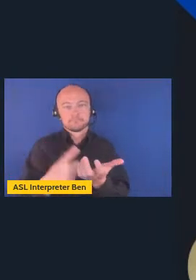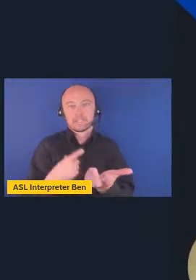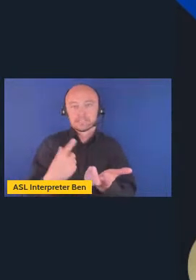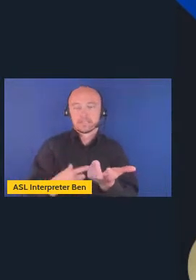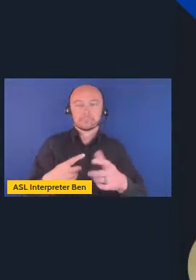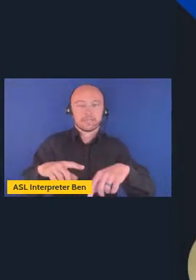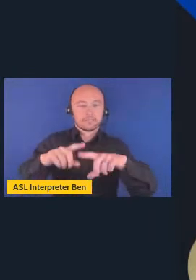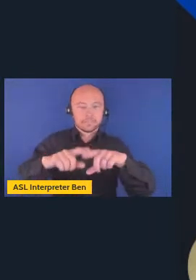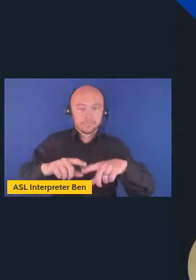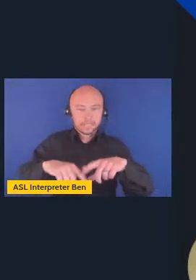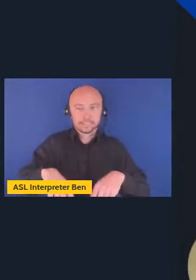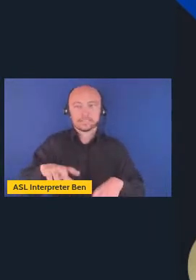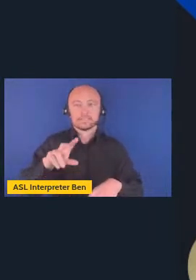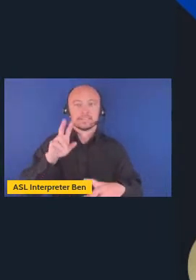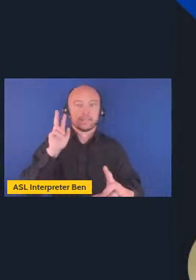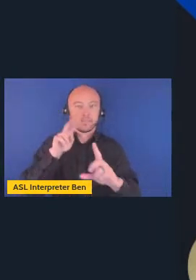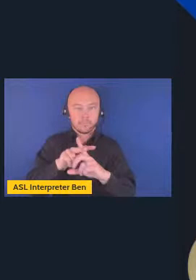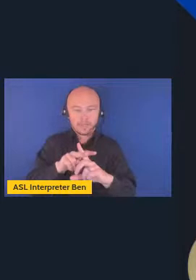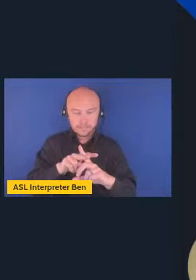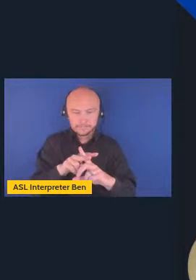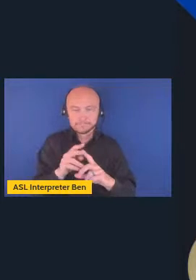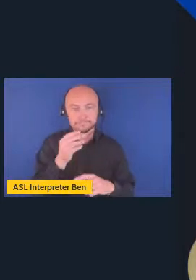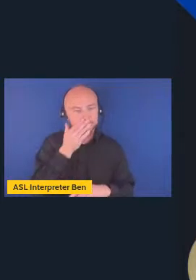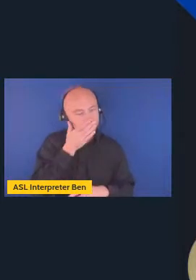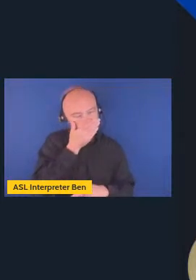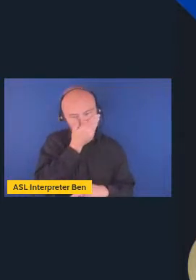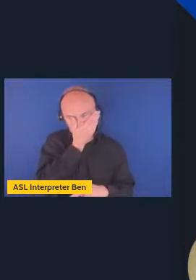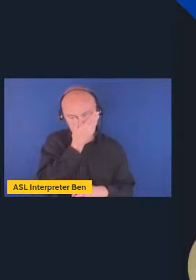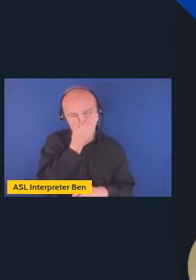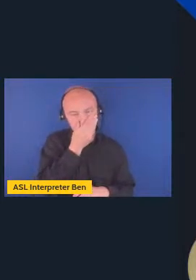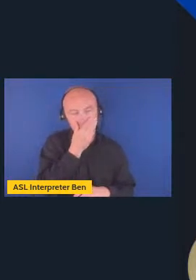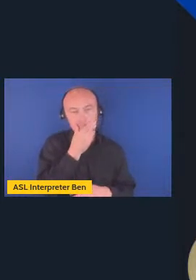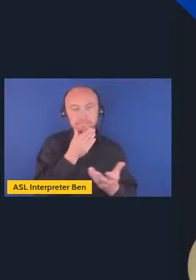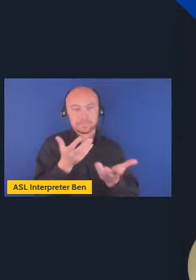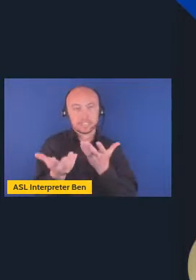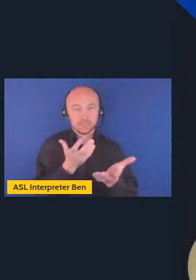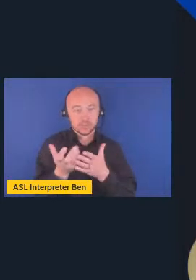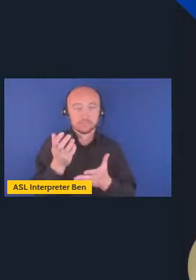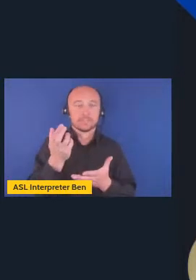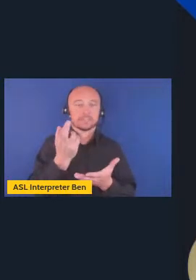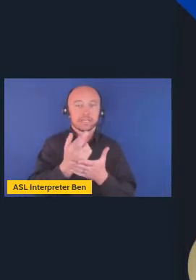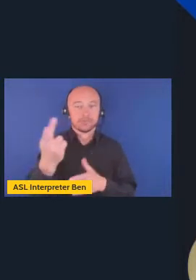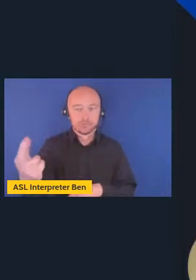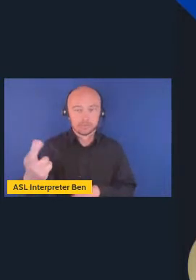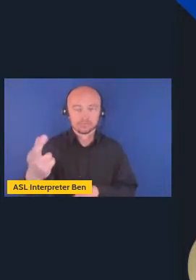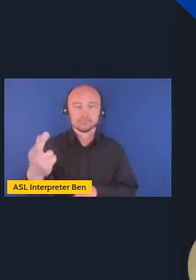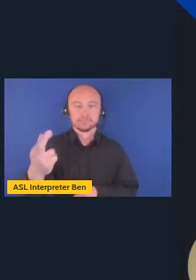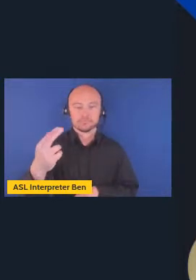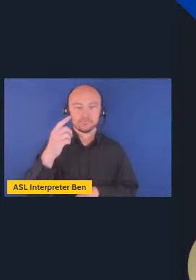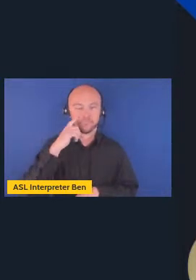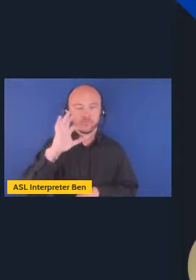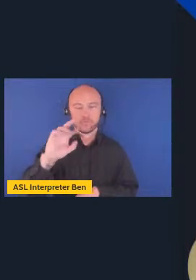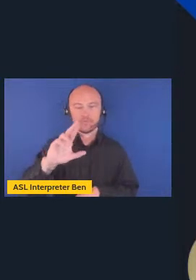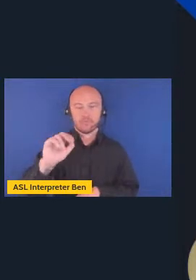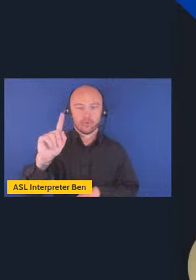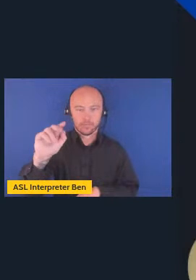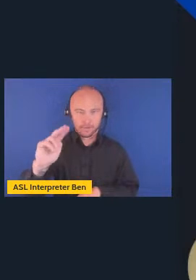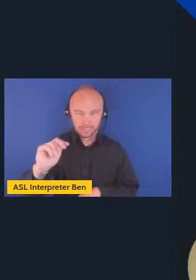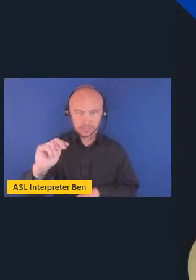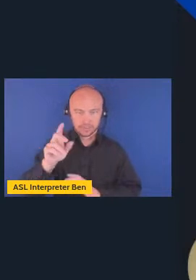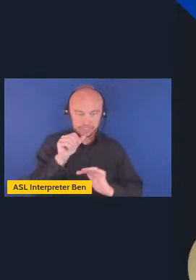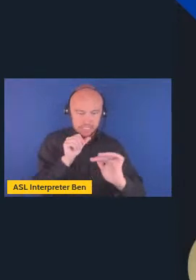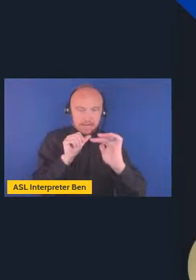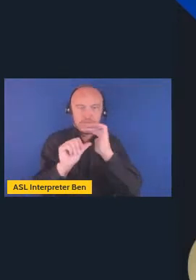other plugins or a service resource in CloudFormation, which is the